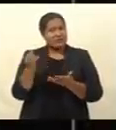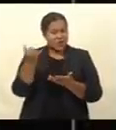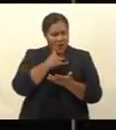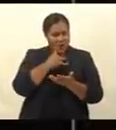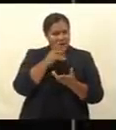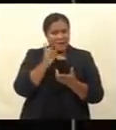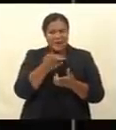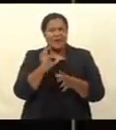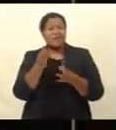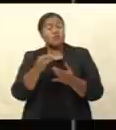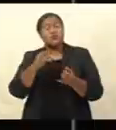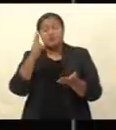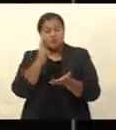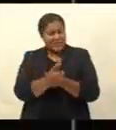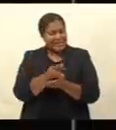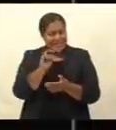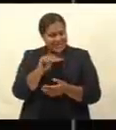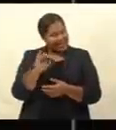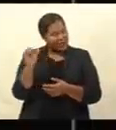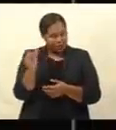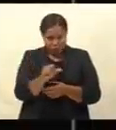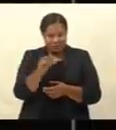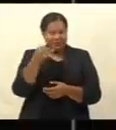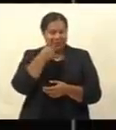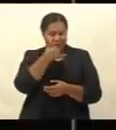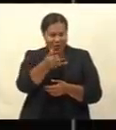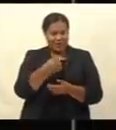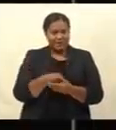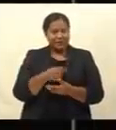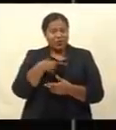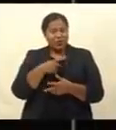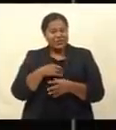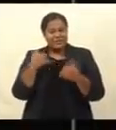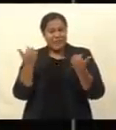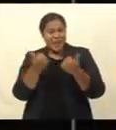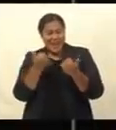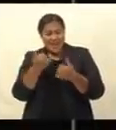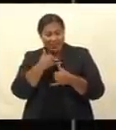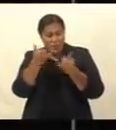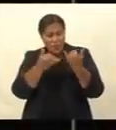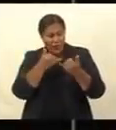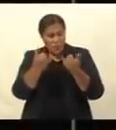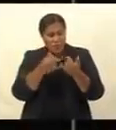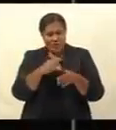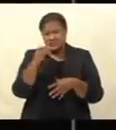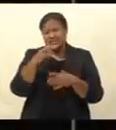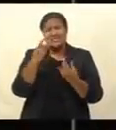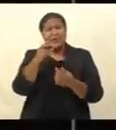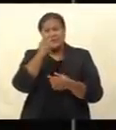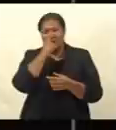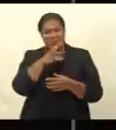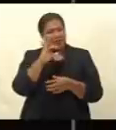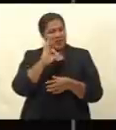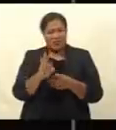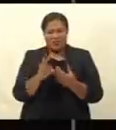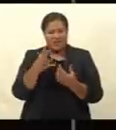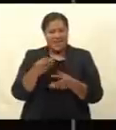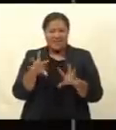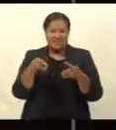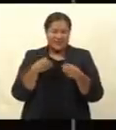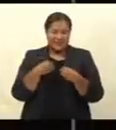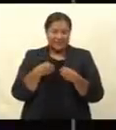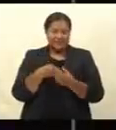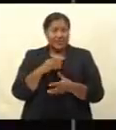those who genuinely need the assistance. Due to the large volume of calls, many people were unable to get through. To solve this